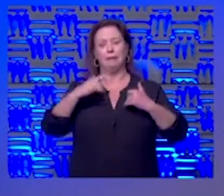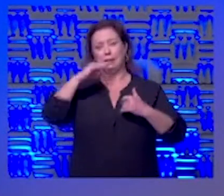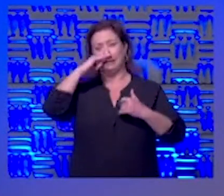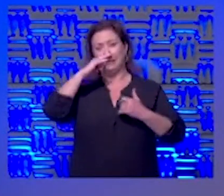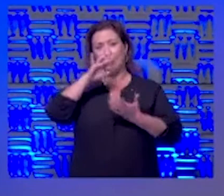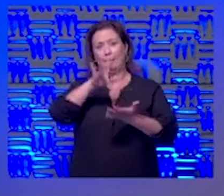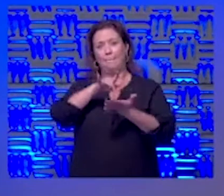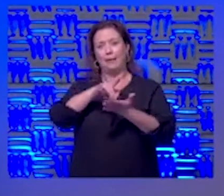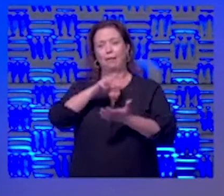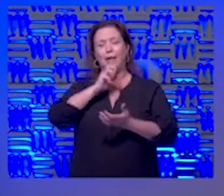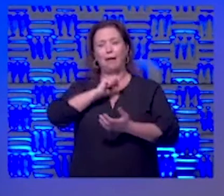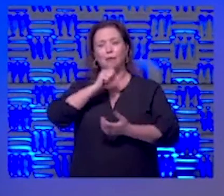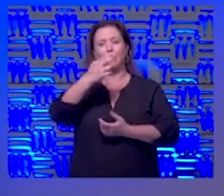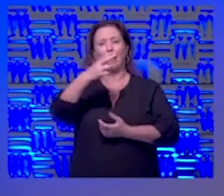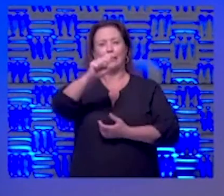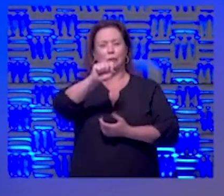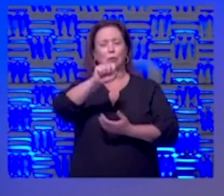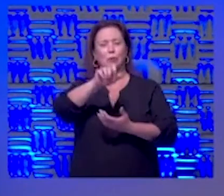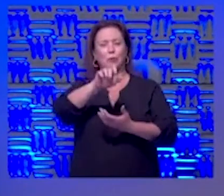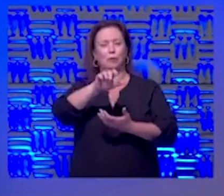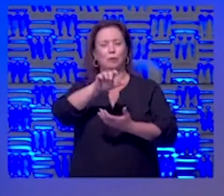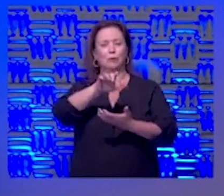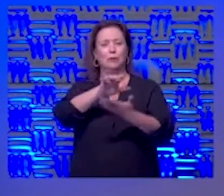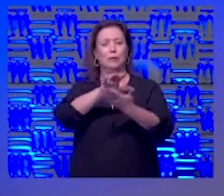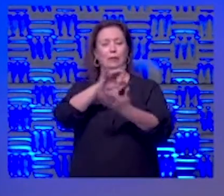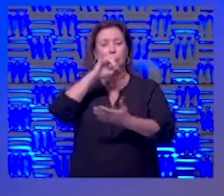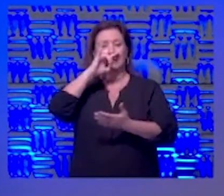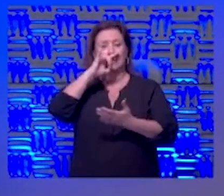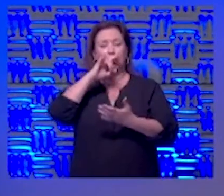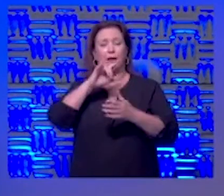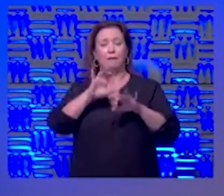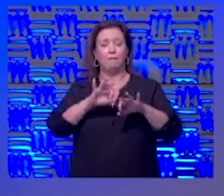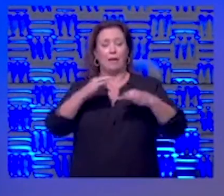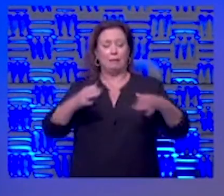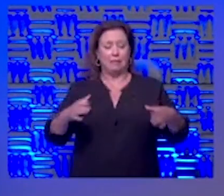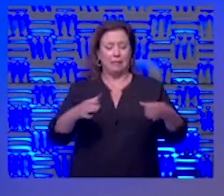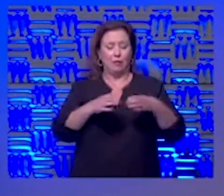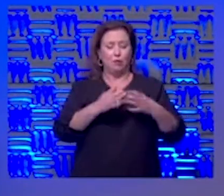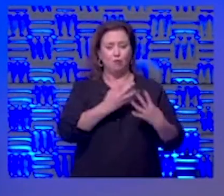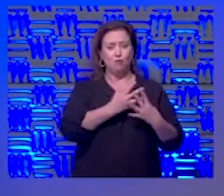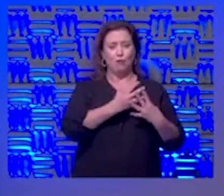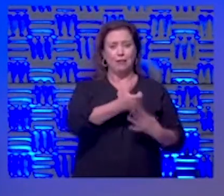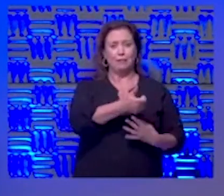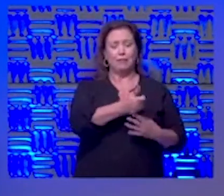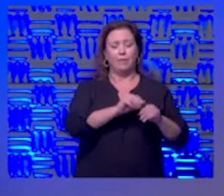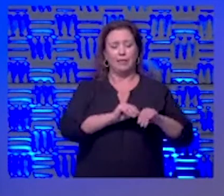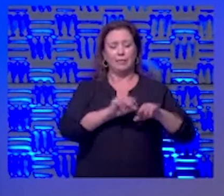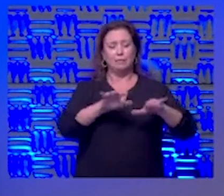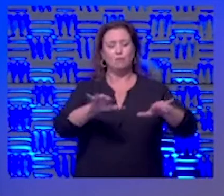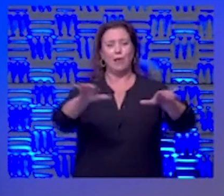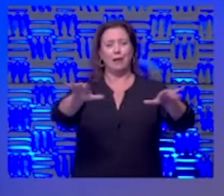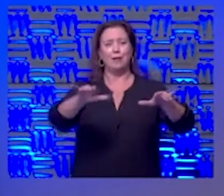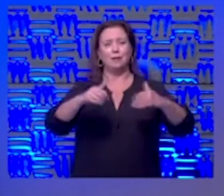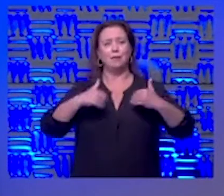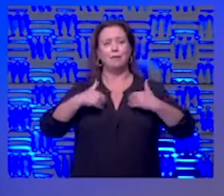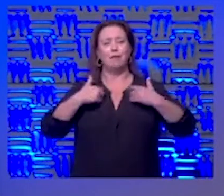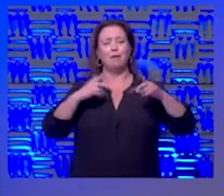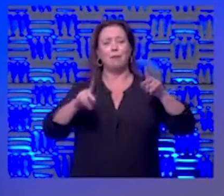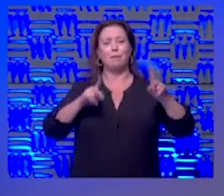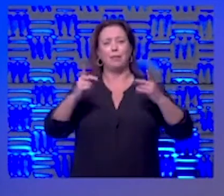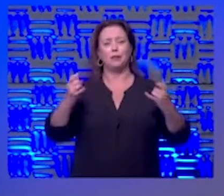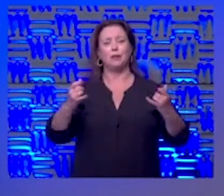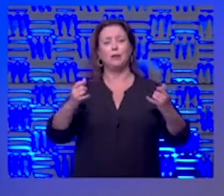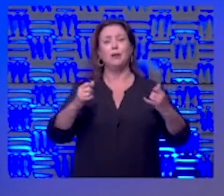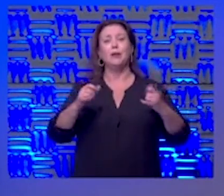kids, middle-aged, high school kids. A lot of those families are in quarantine now. It is certainly spreading through the younger populations, but it's